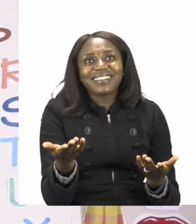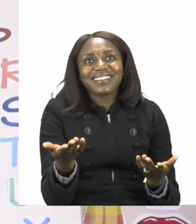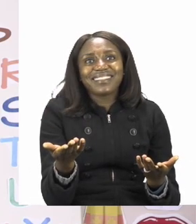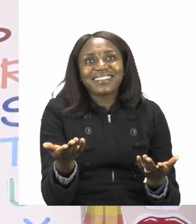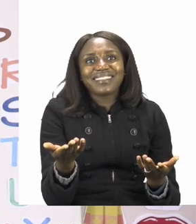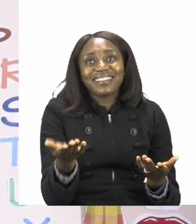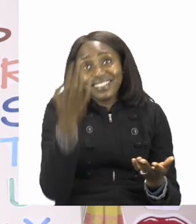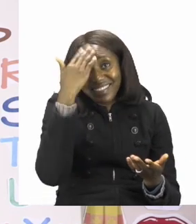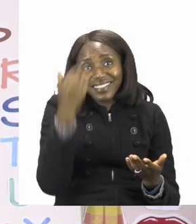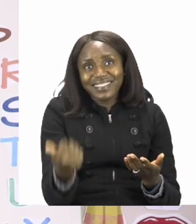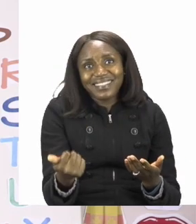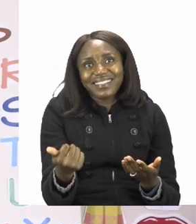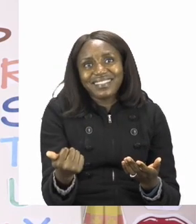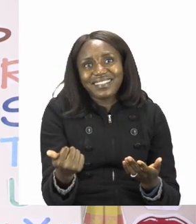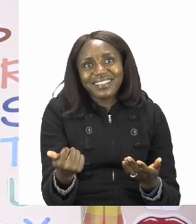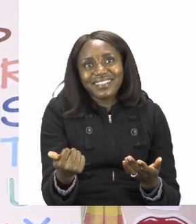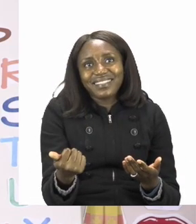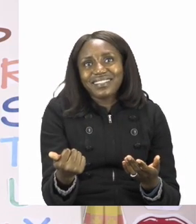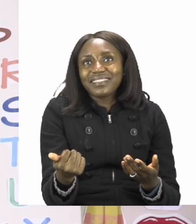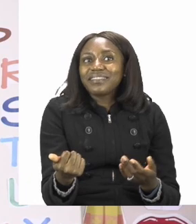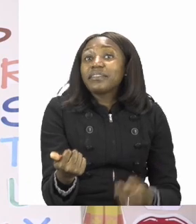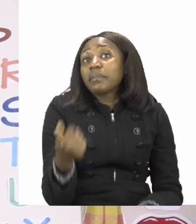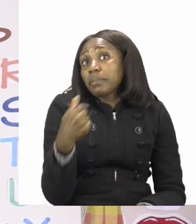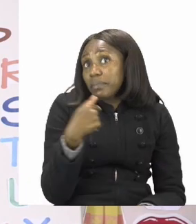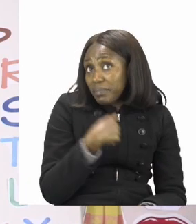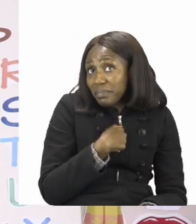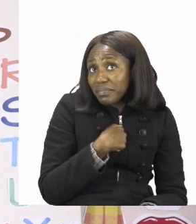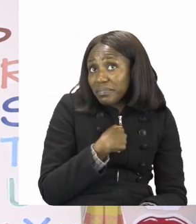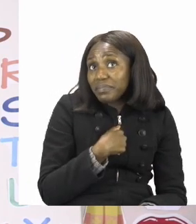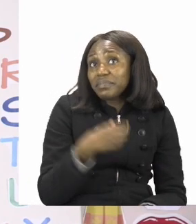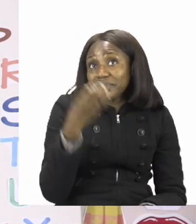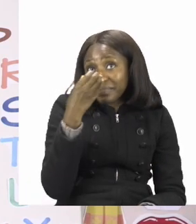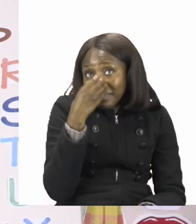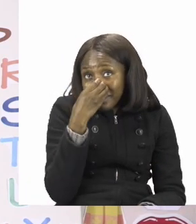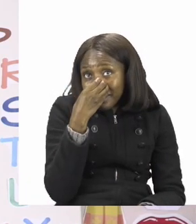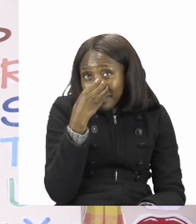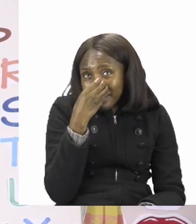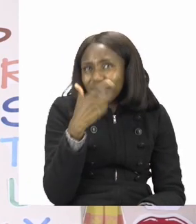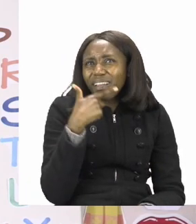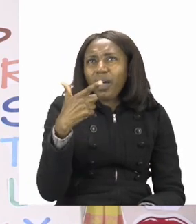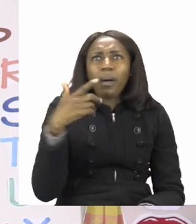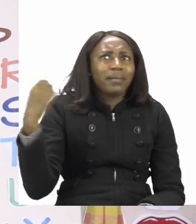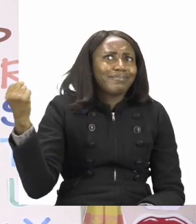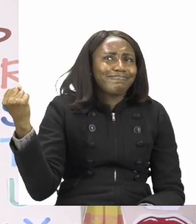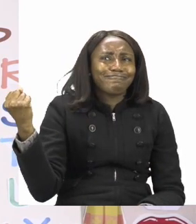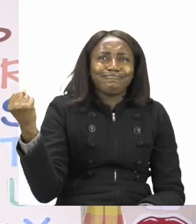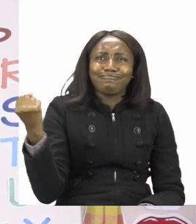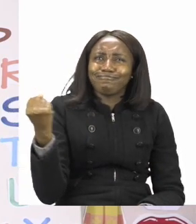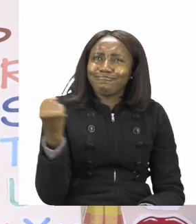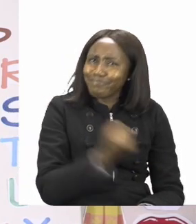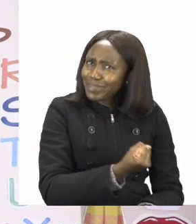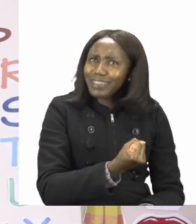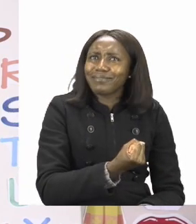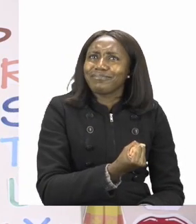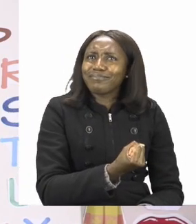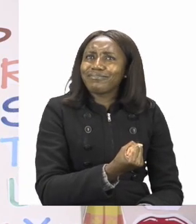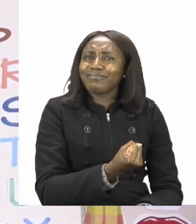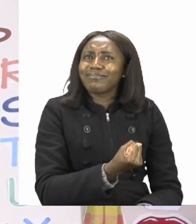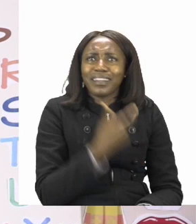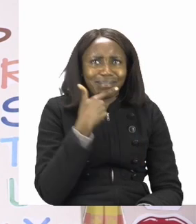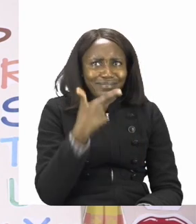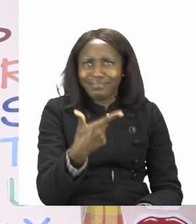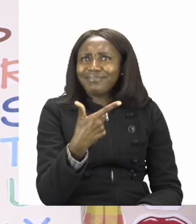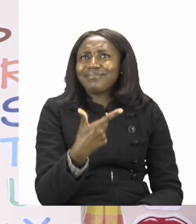Sashi. Hello. So, from Sashi and I, we would like to say thank you for joining us